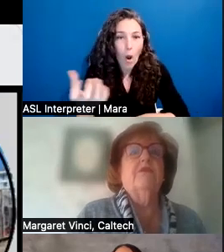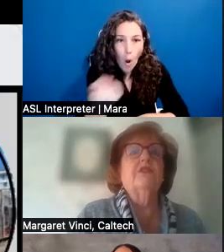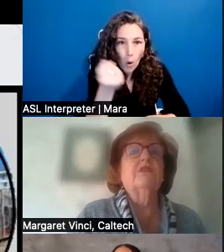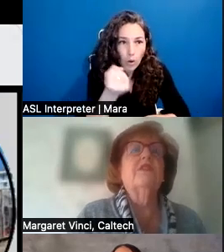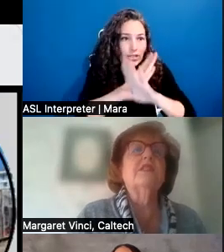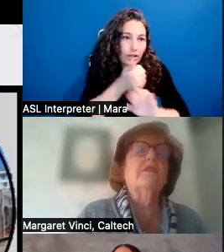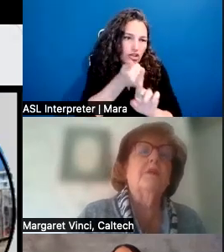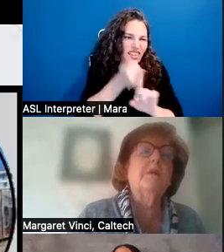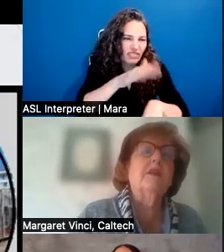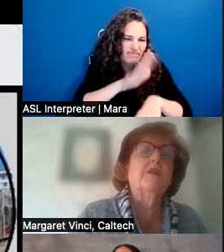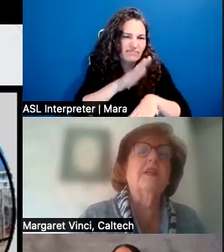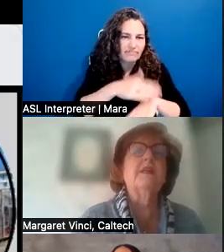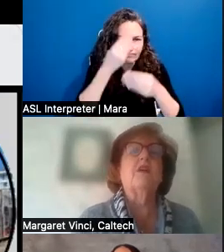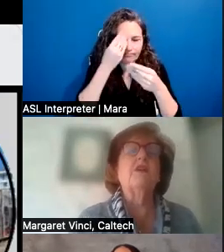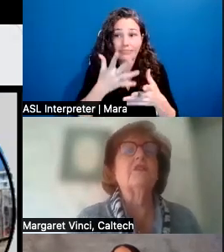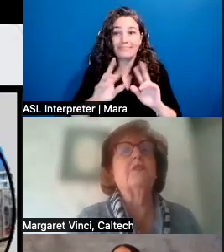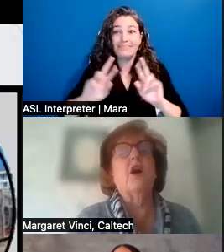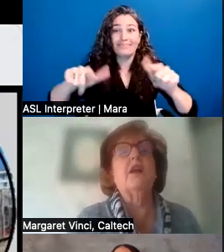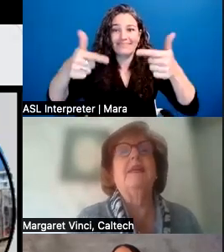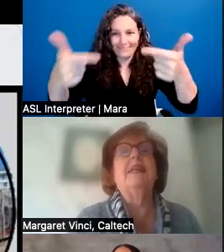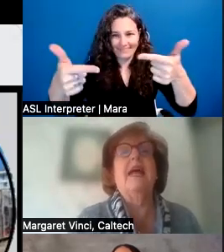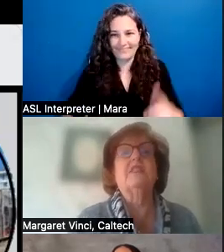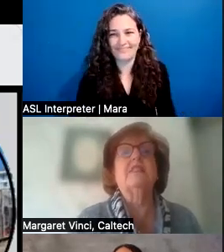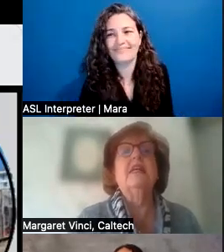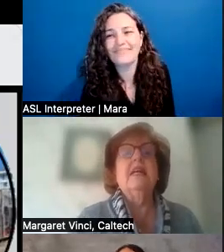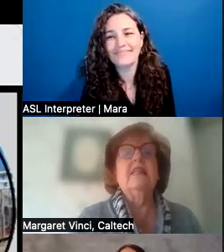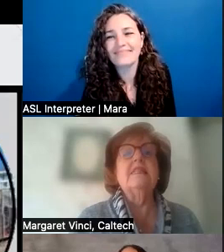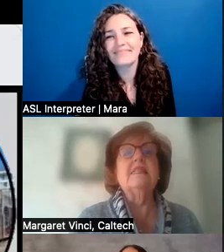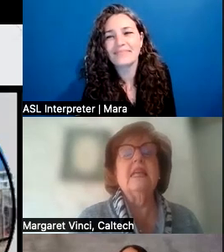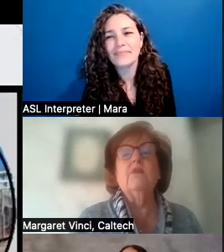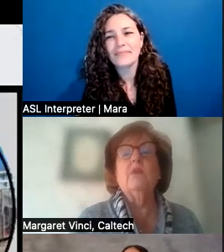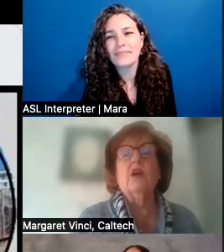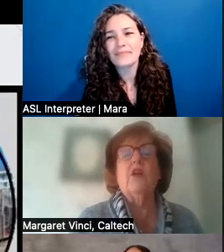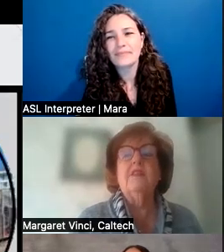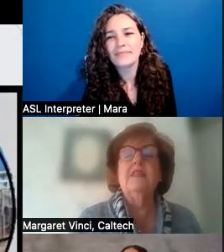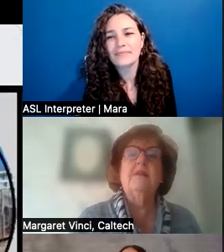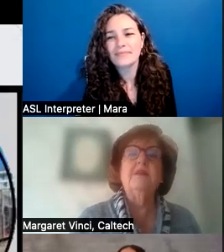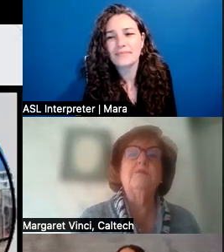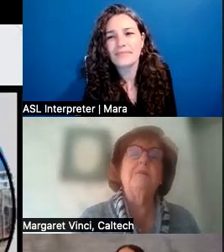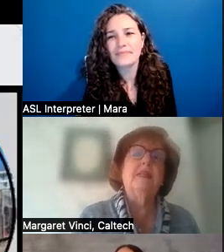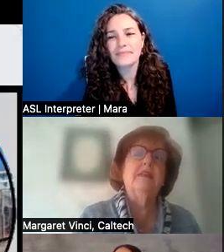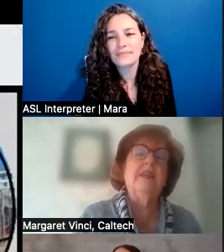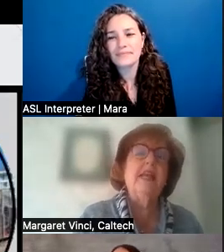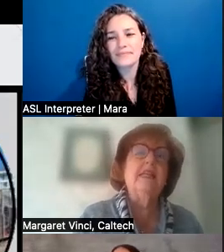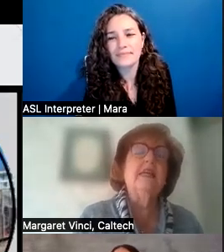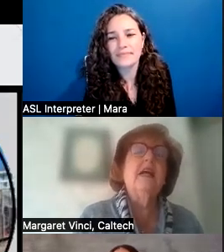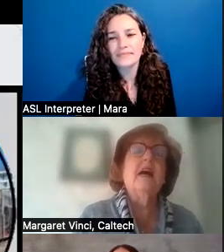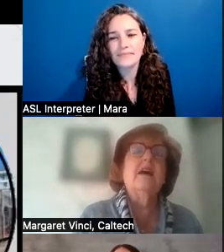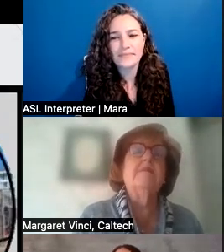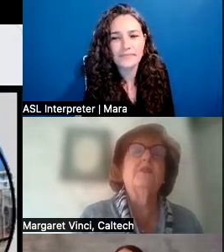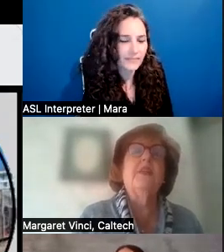that threshold. So this is for public alerting, but it's also for automated actions. And this is again where a lot of the damage may be